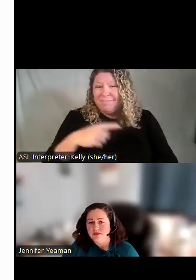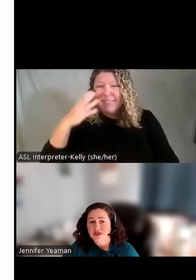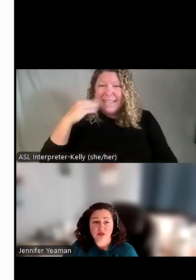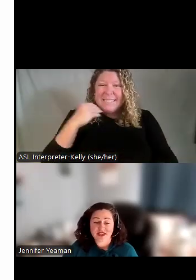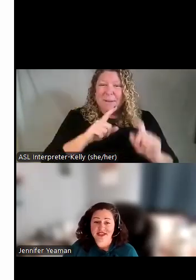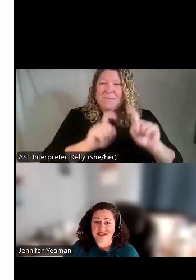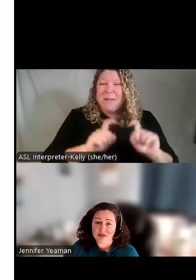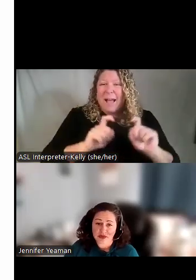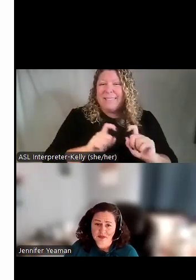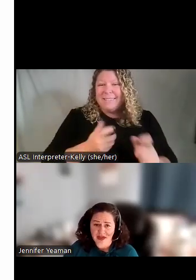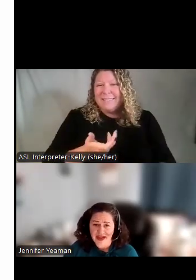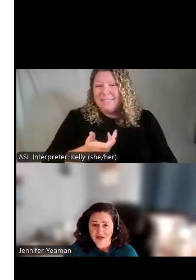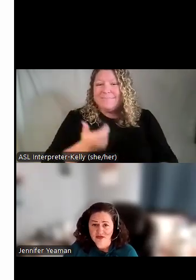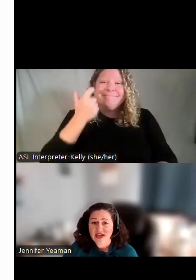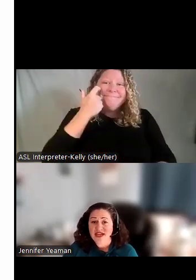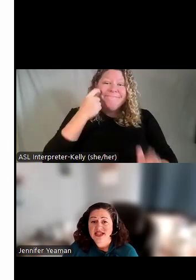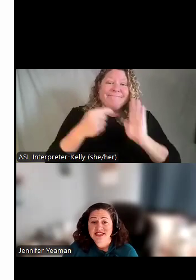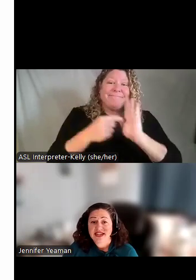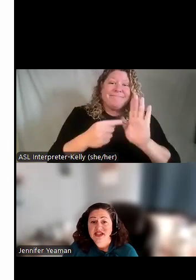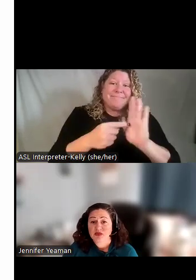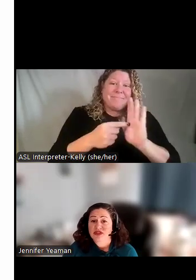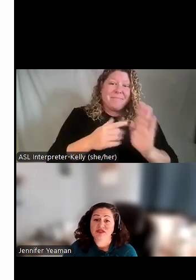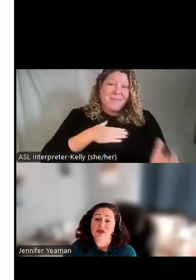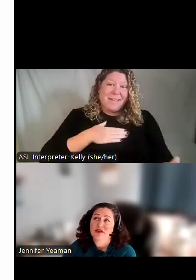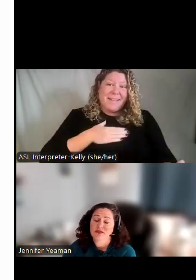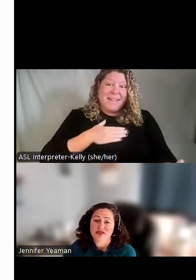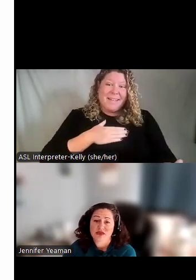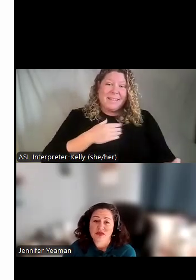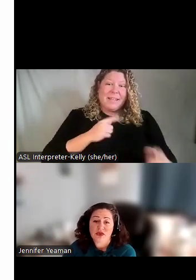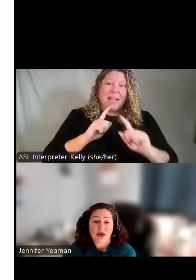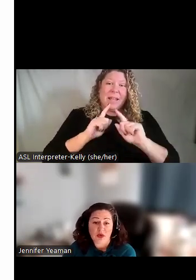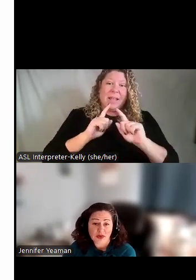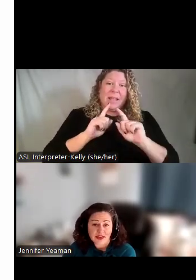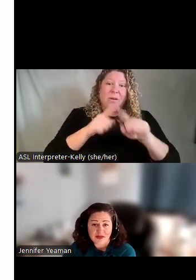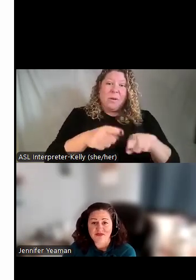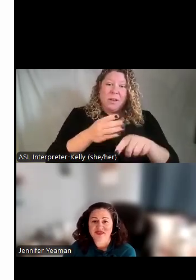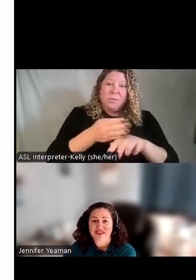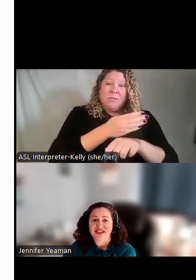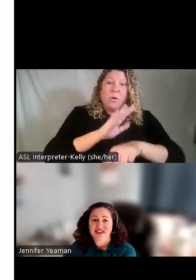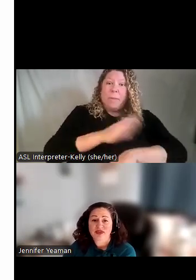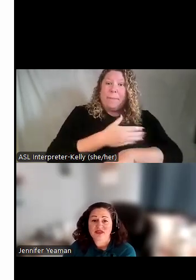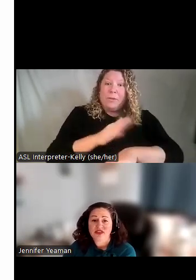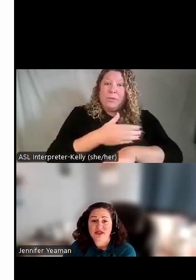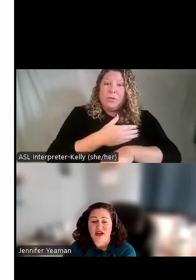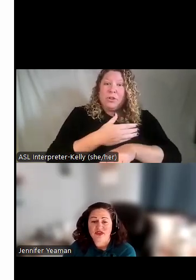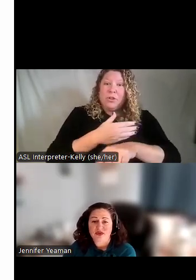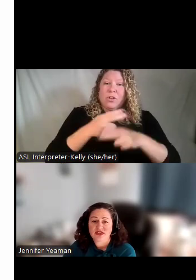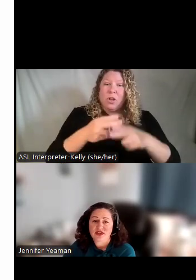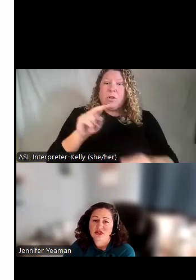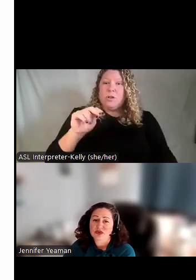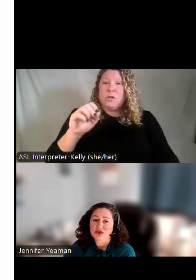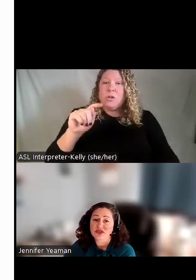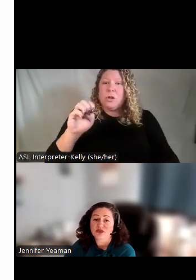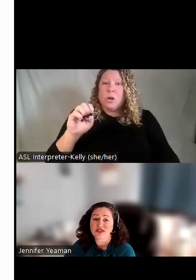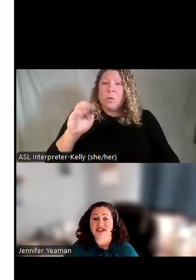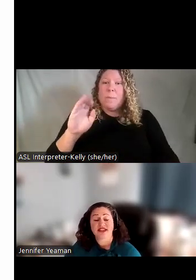ourselves. A recent example I have is attending a preview of the musical The Notebook. The preview allowed the director